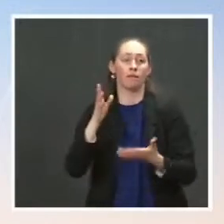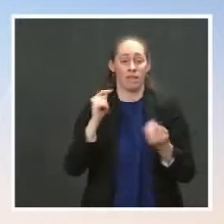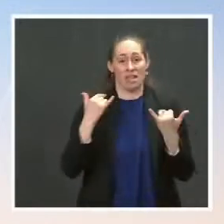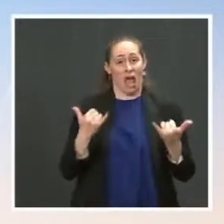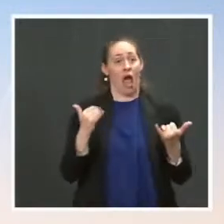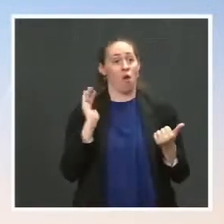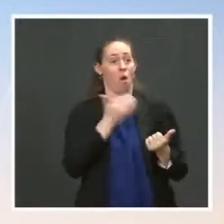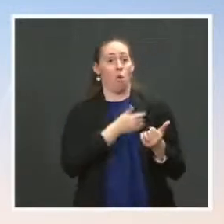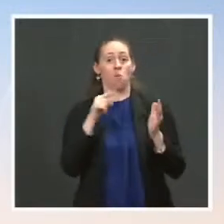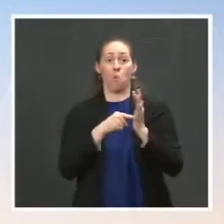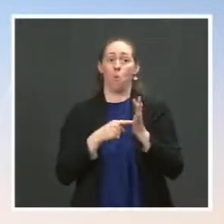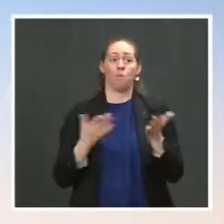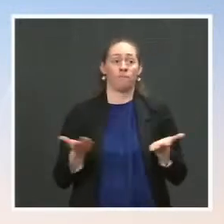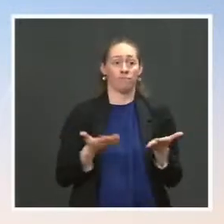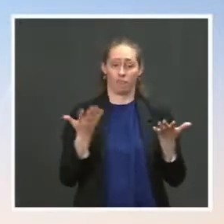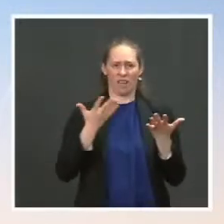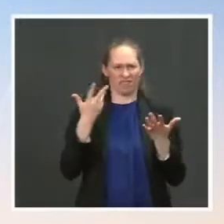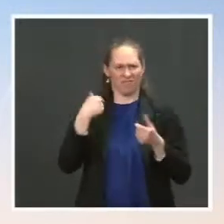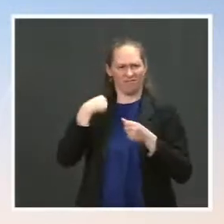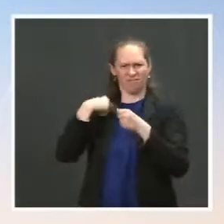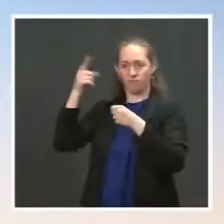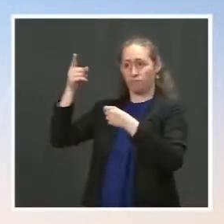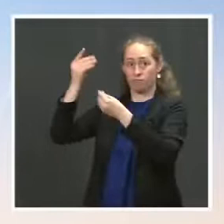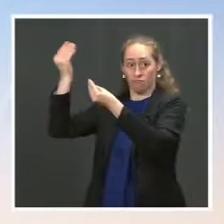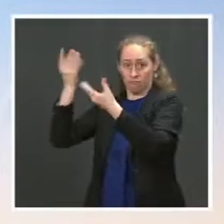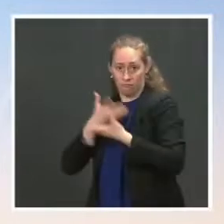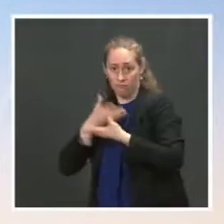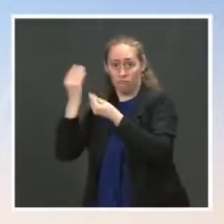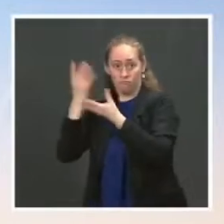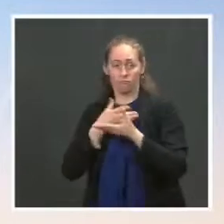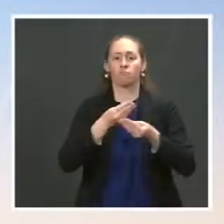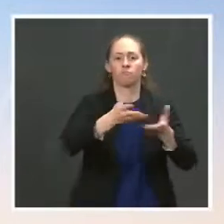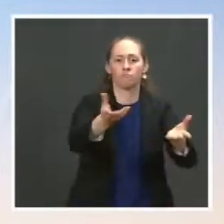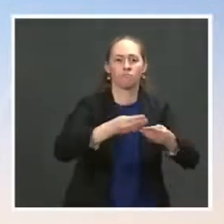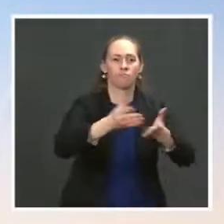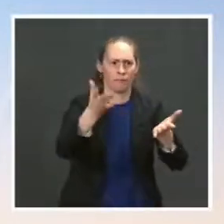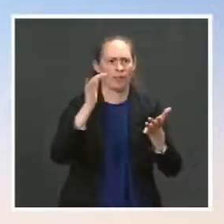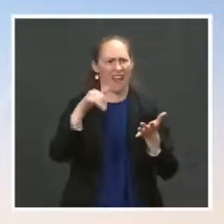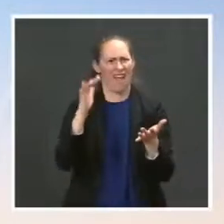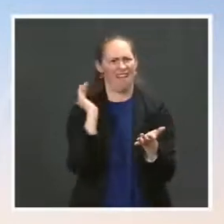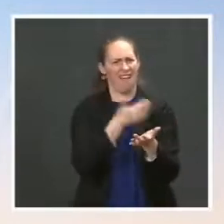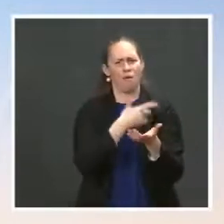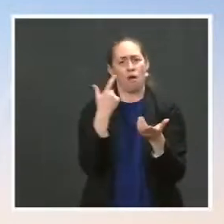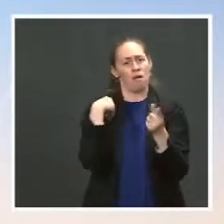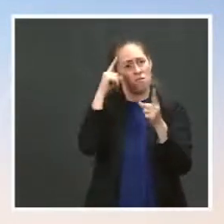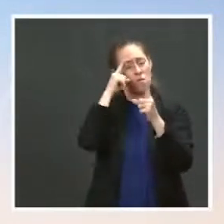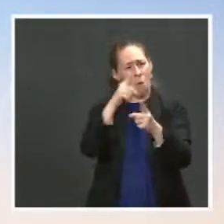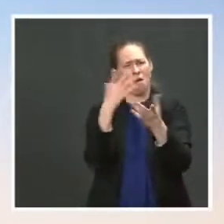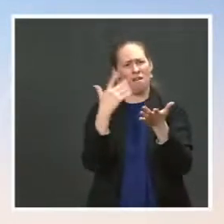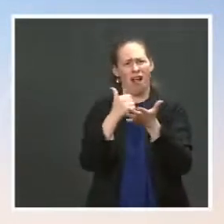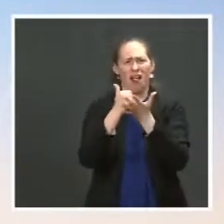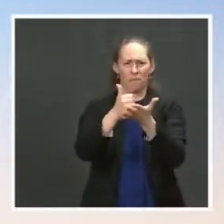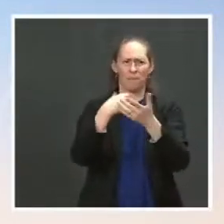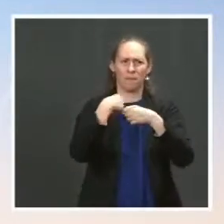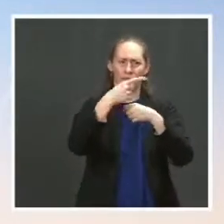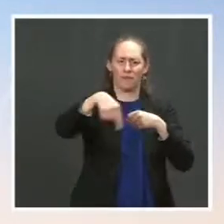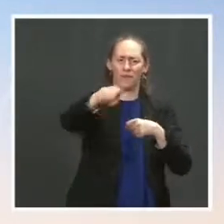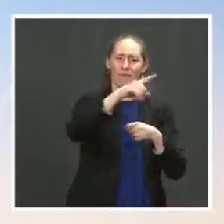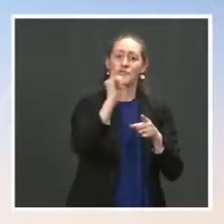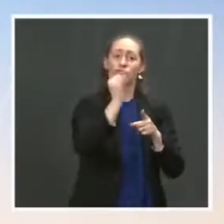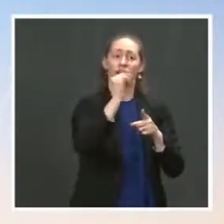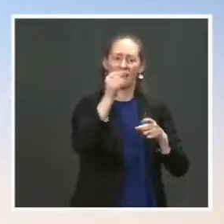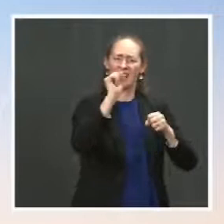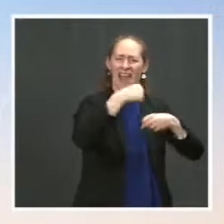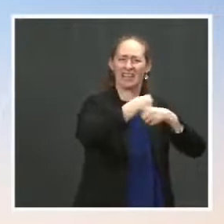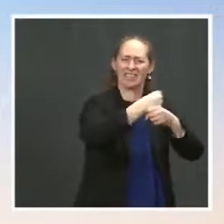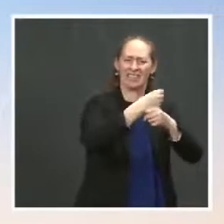steps we can from the federal government along the way to help ensure that we are getting as much J&J supply and